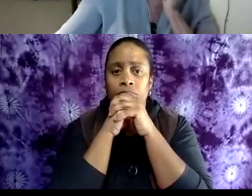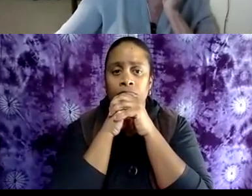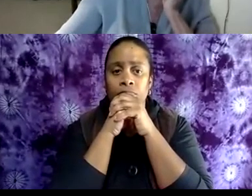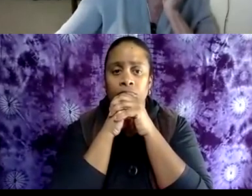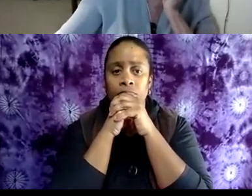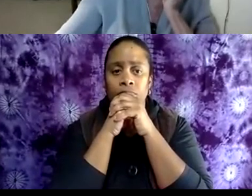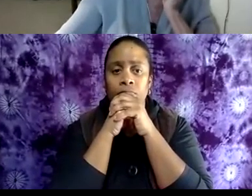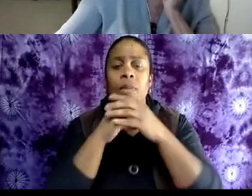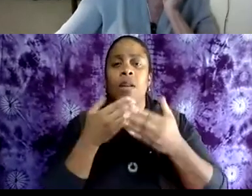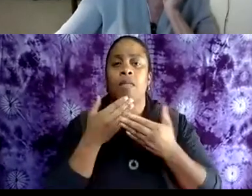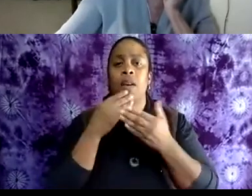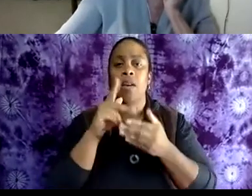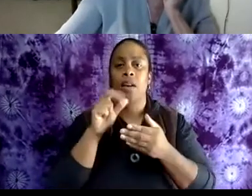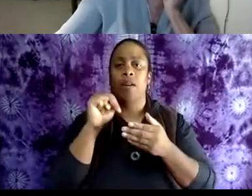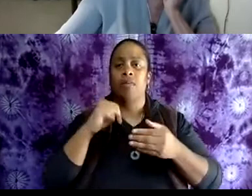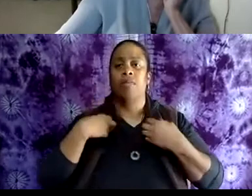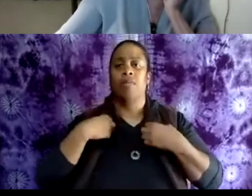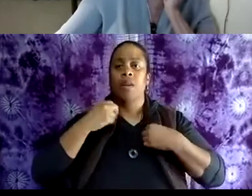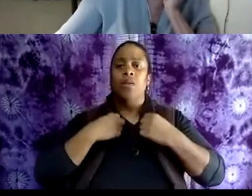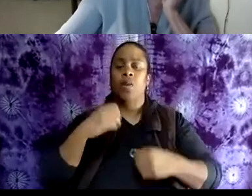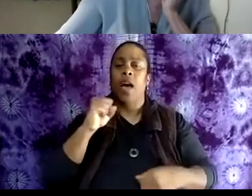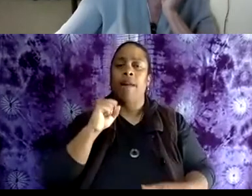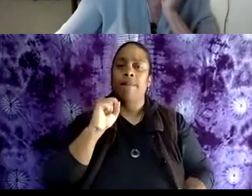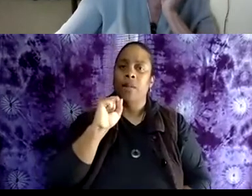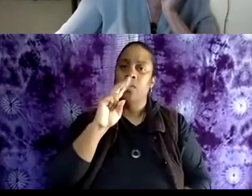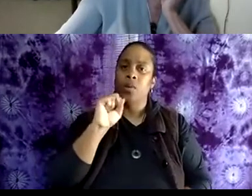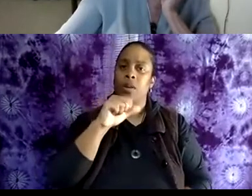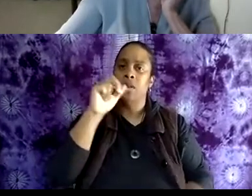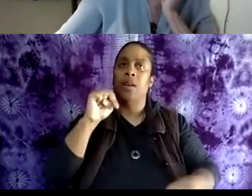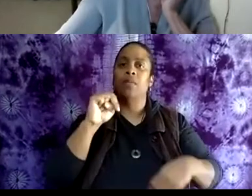Thanks so much, Karen. All right, we've got Susan, then Kendara. Go ahead, Susan.